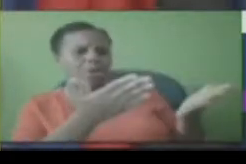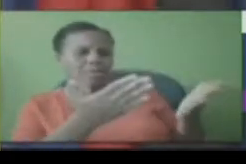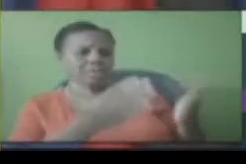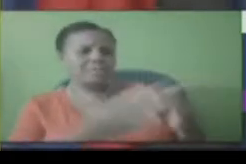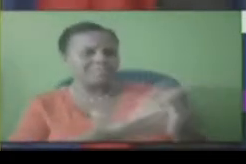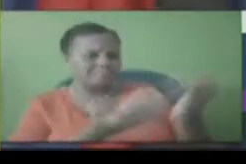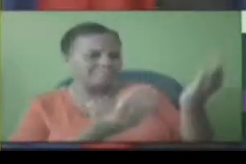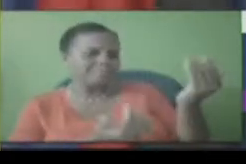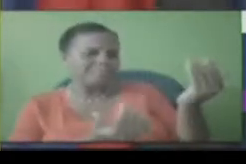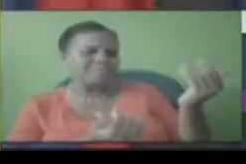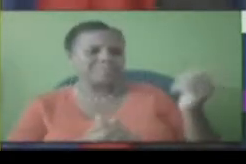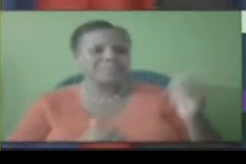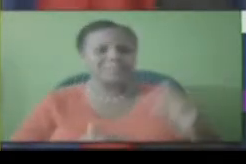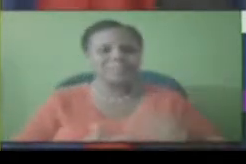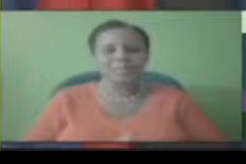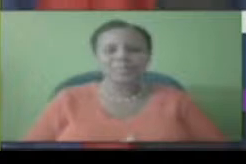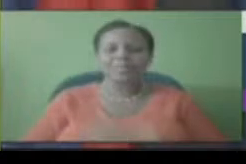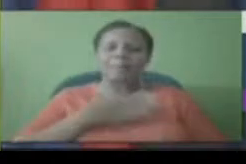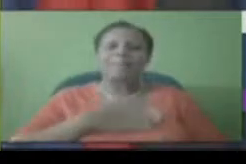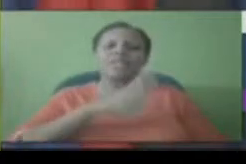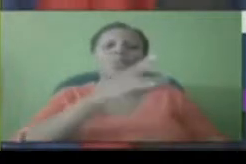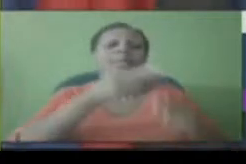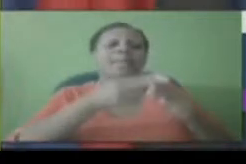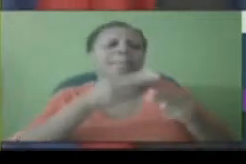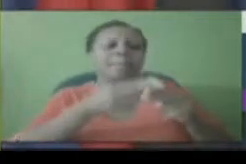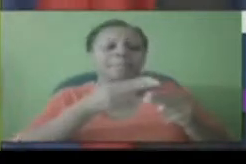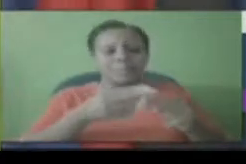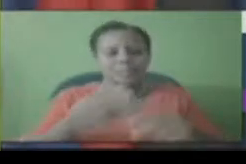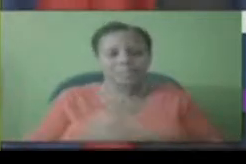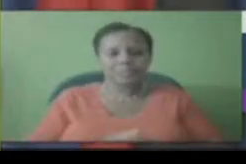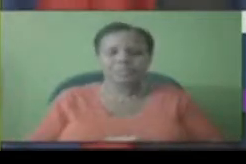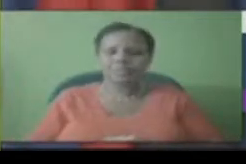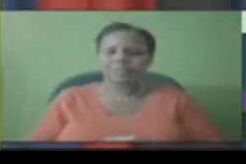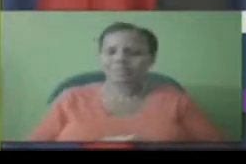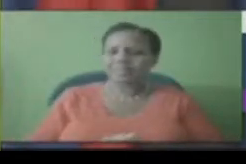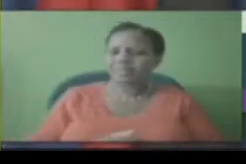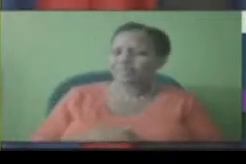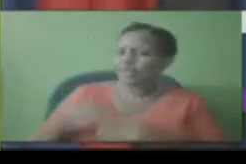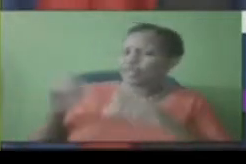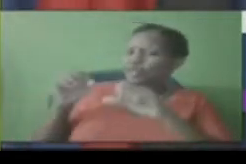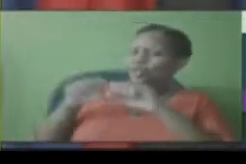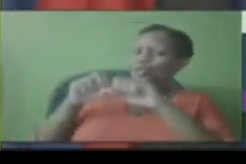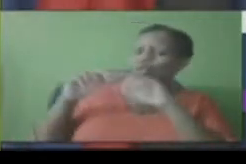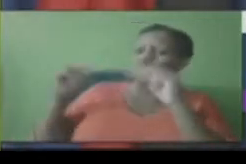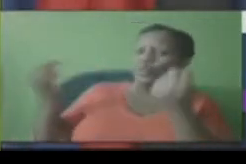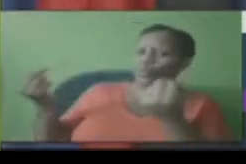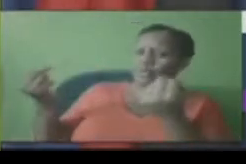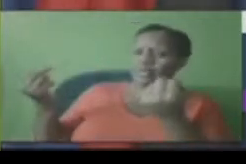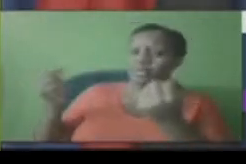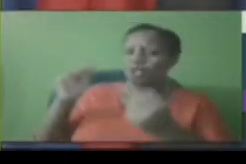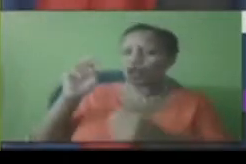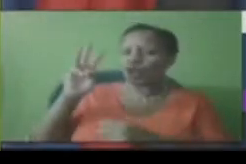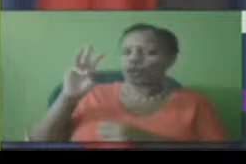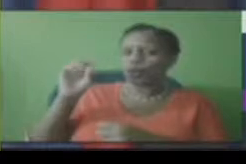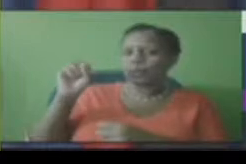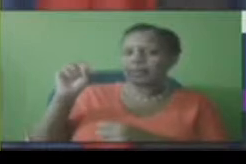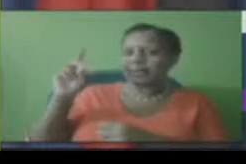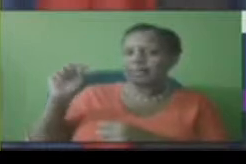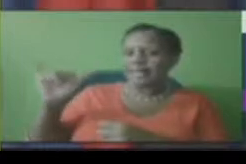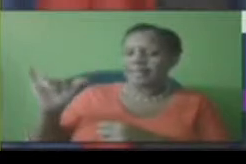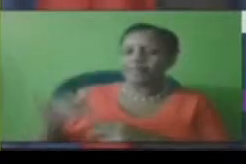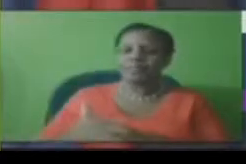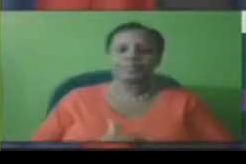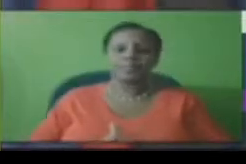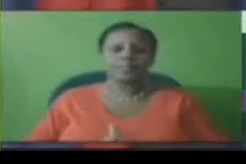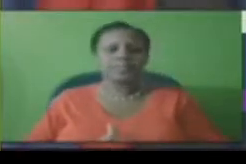please, and Jess your Loveland with the Newsday. I apologize. Newsday, right? With the vaccinations, the last time you spoke on vaccinations